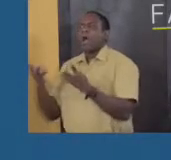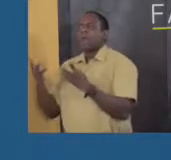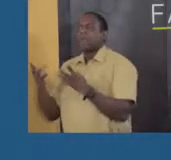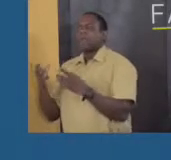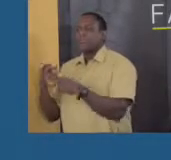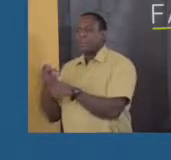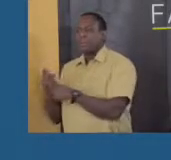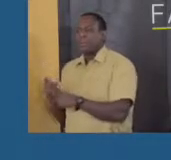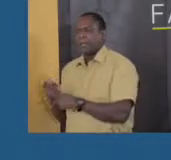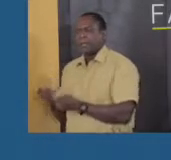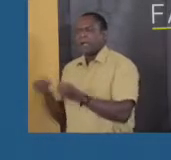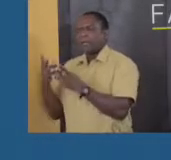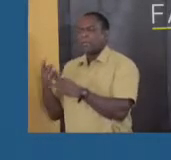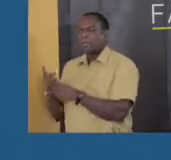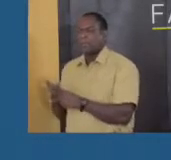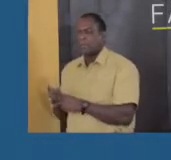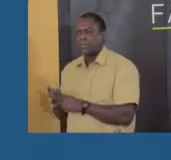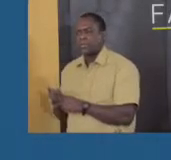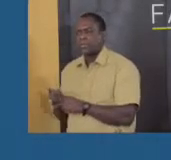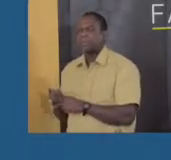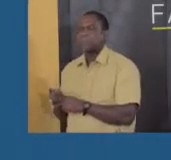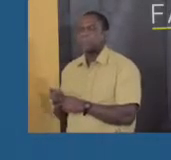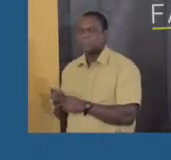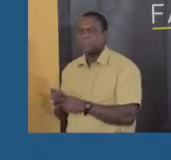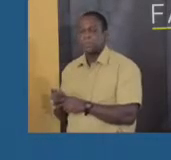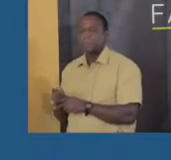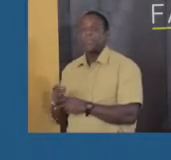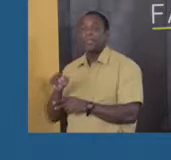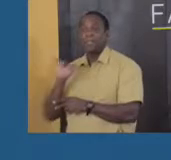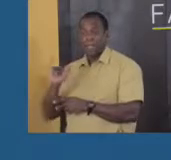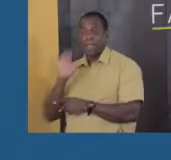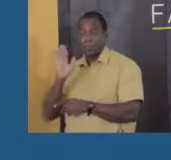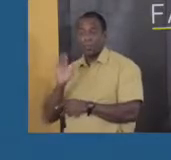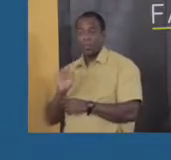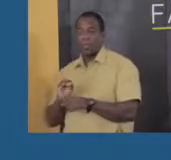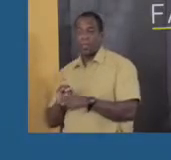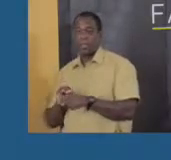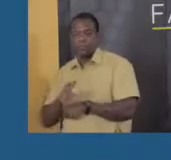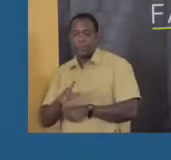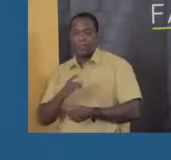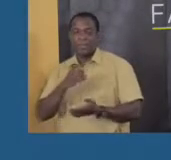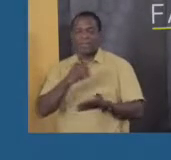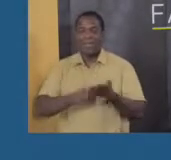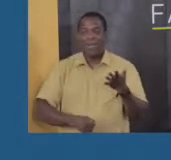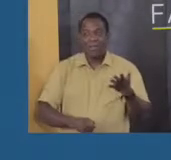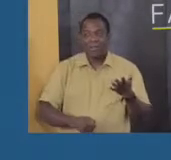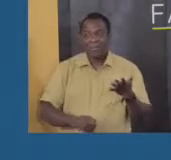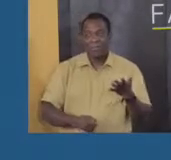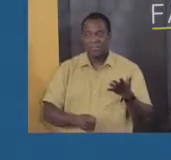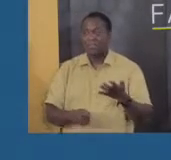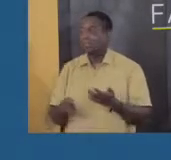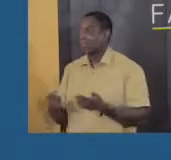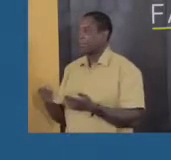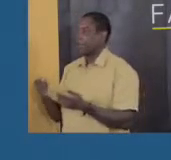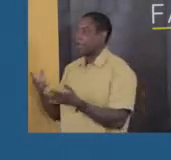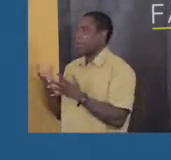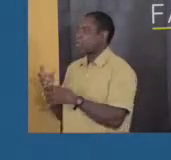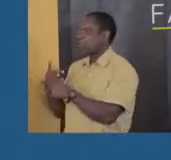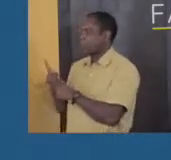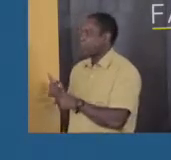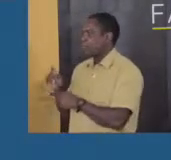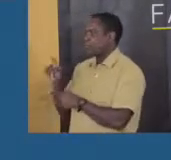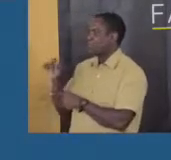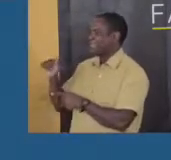piece goods, of course, that would affect the cost in terms of raw materials, how